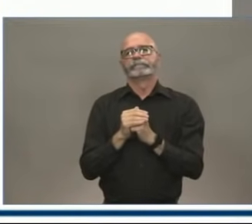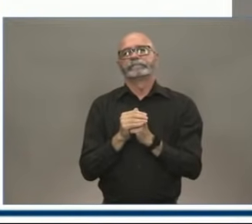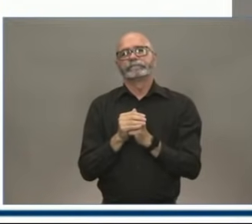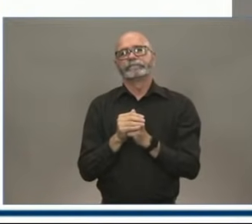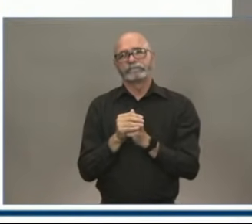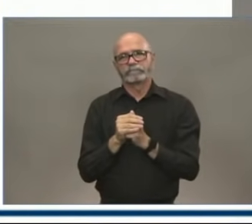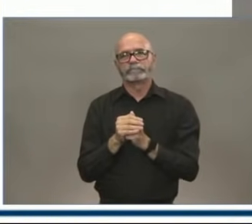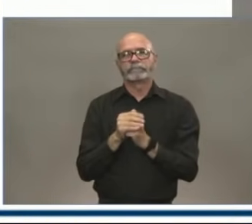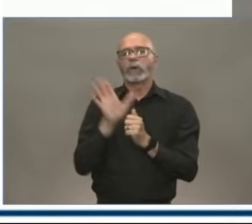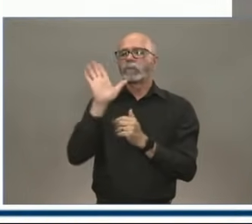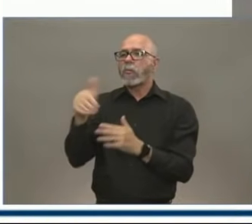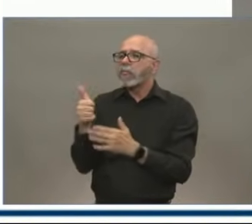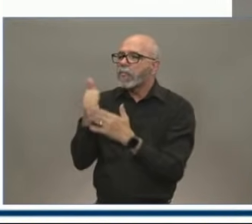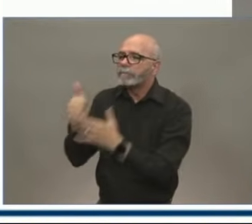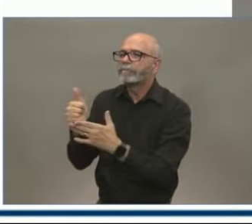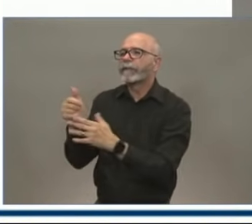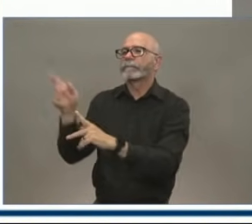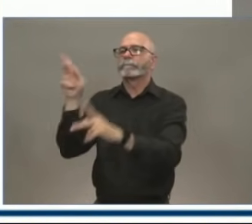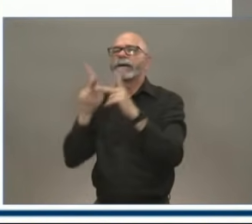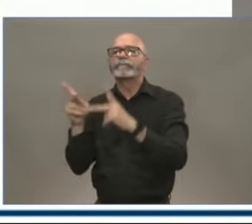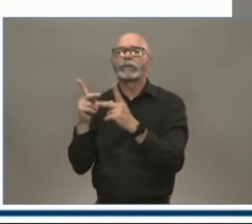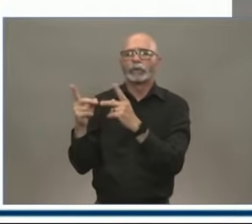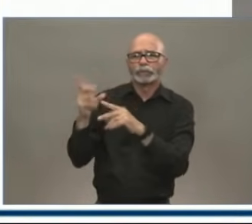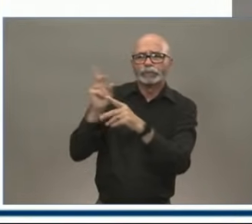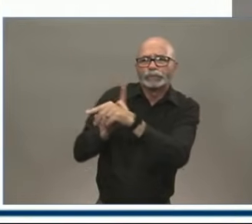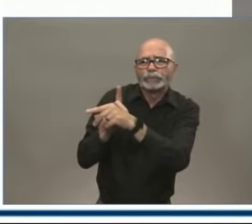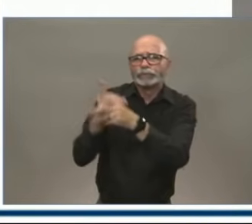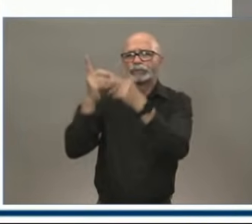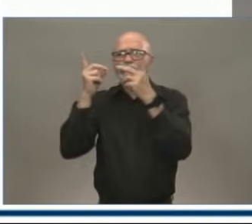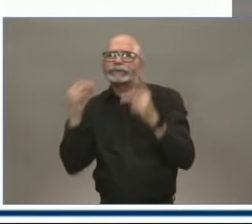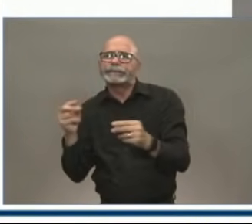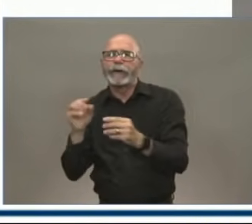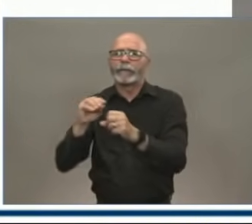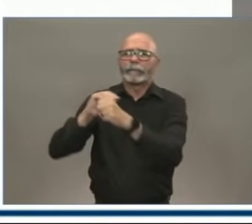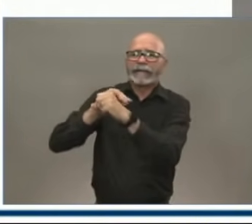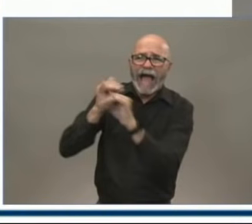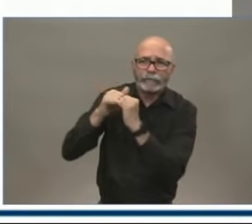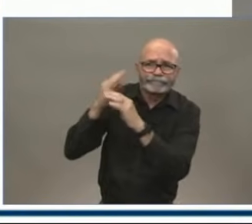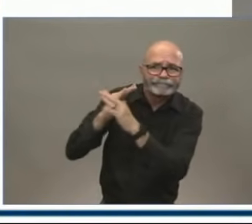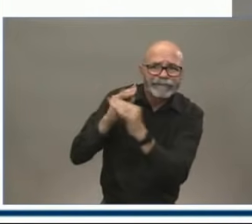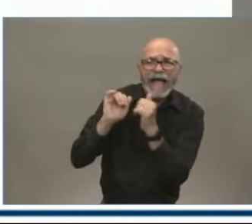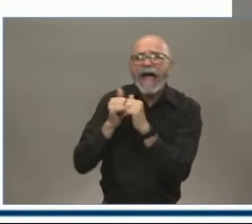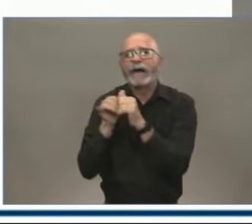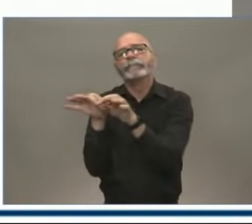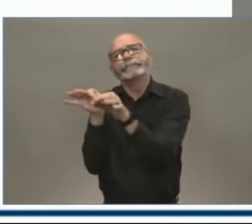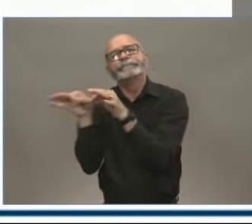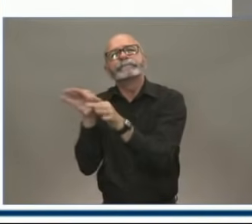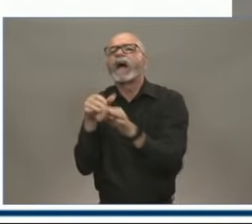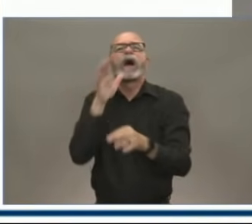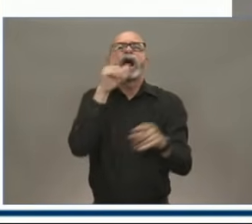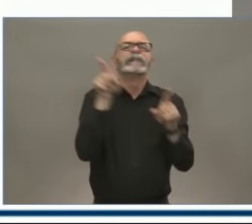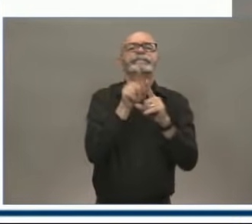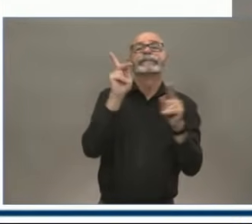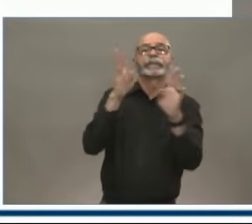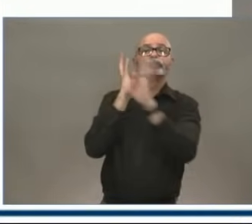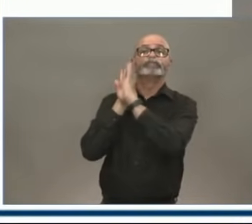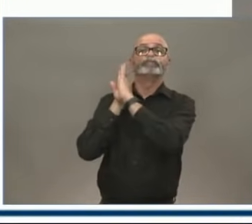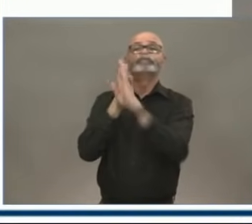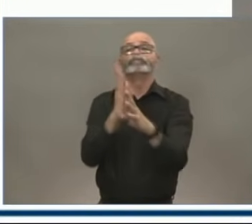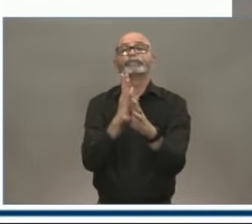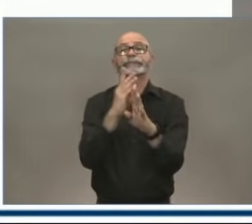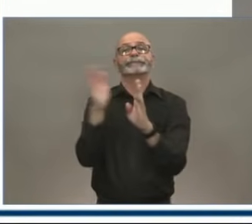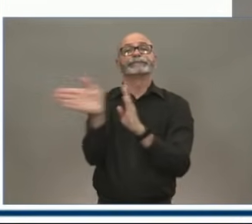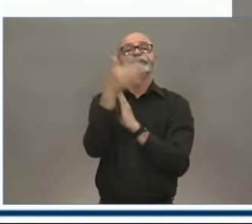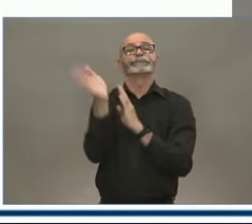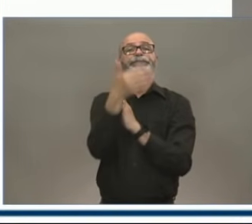counseling people on COVID protocols. These aren't the drop-in testing centers. They're not going to replace those. These use the